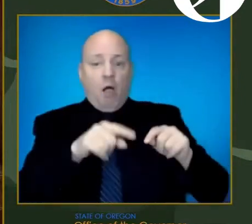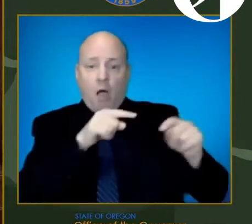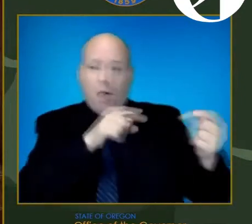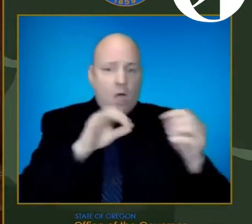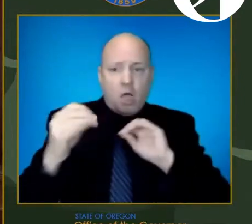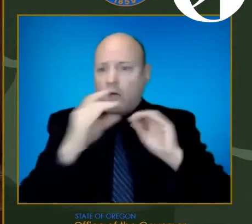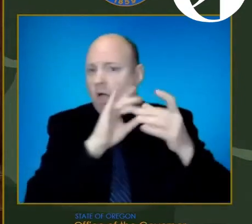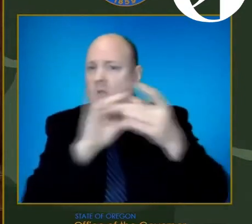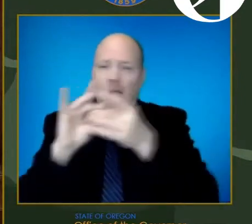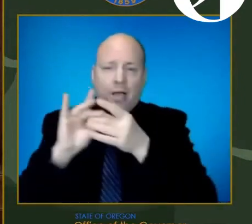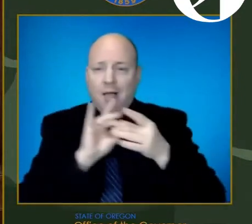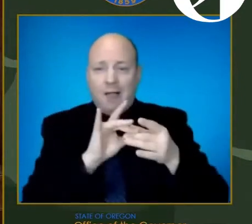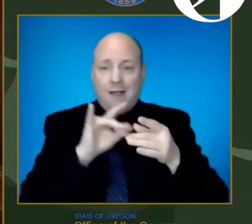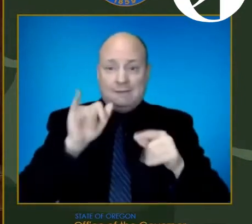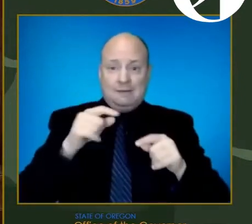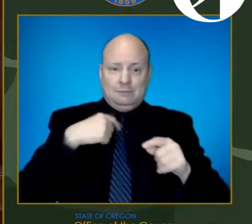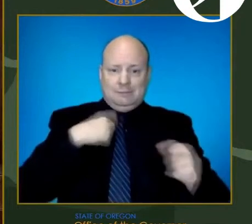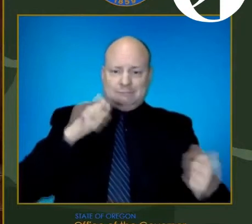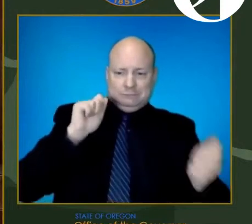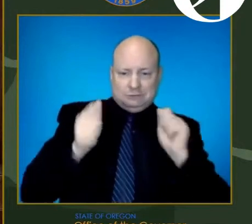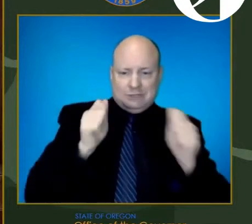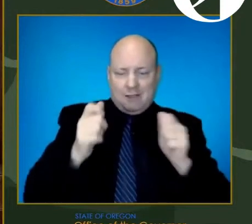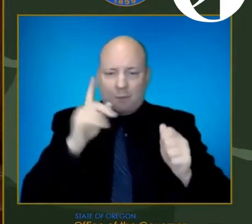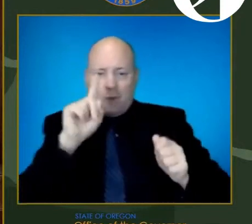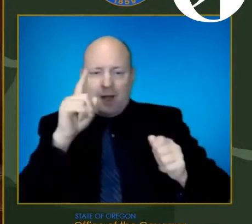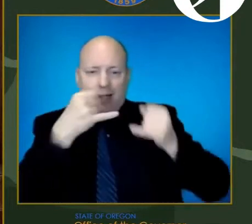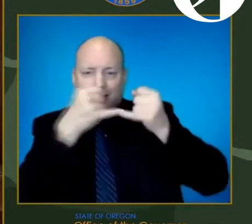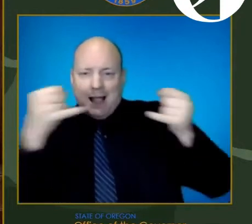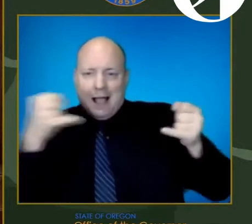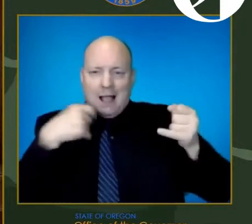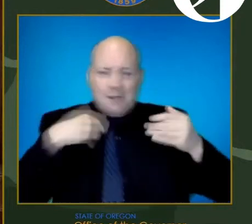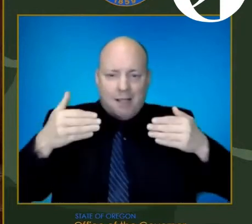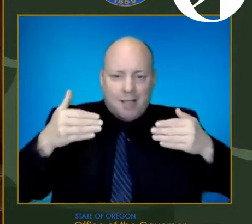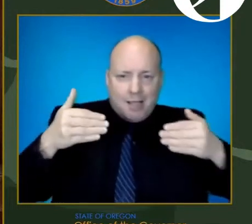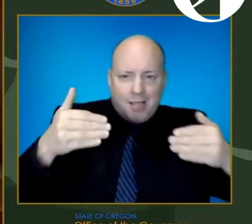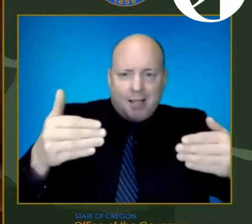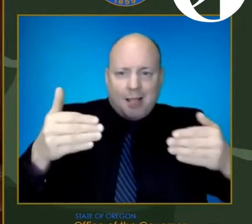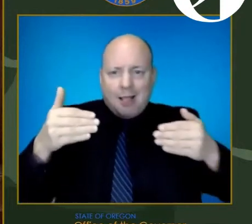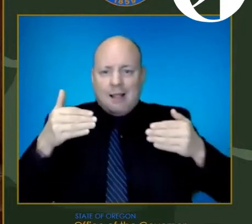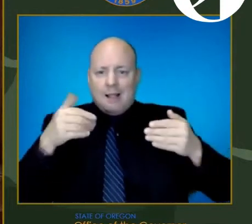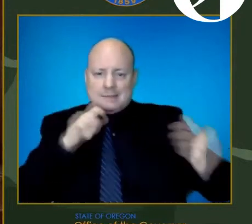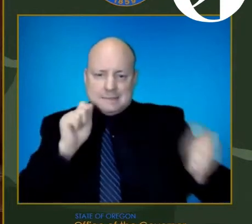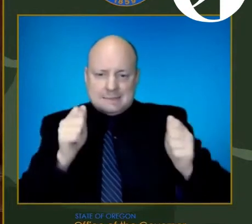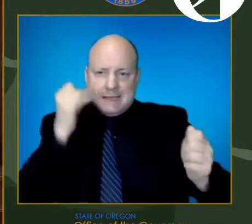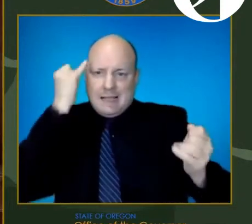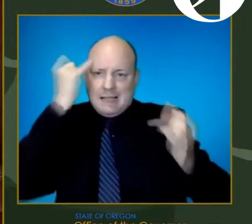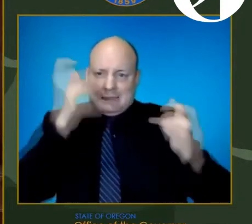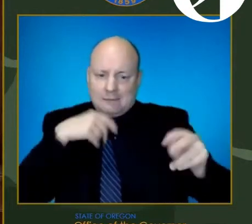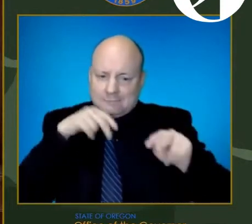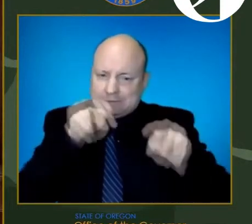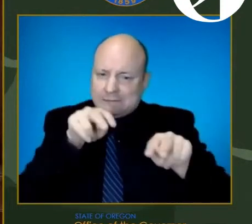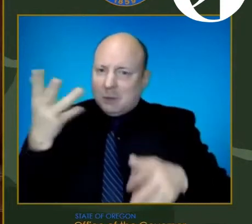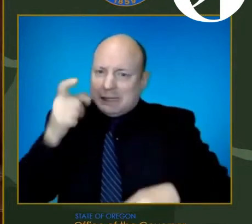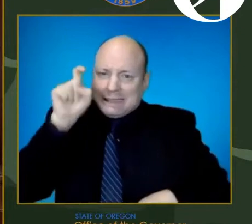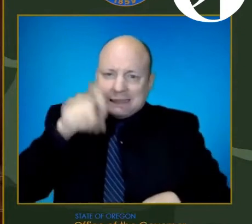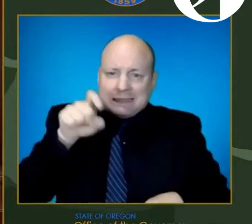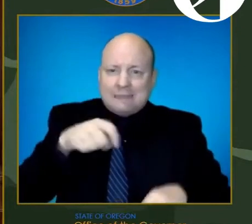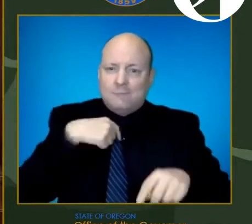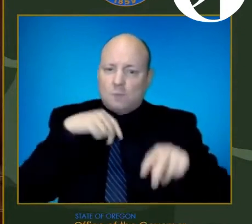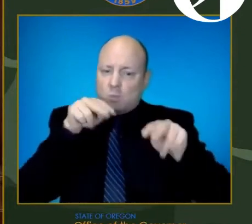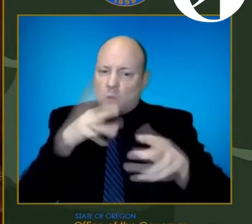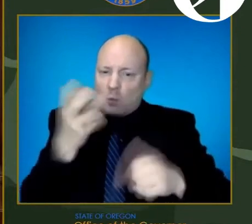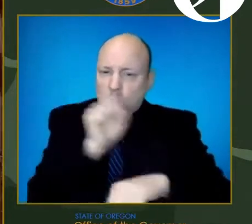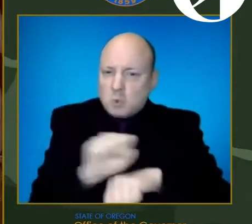and establishing the watch list for counties, constantly monitoring our performance and adjusting as we